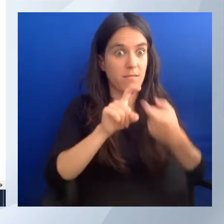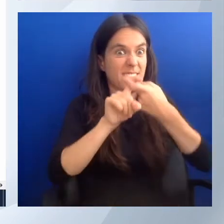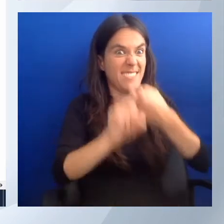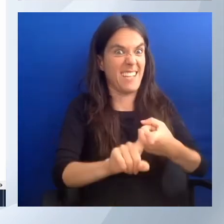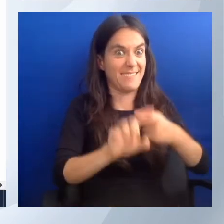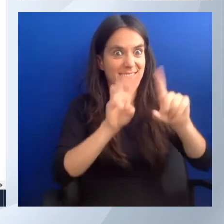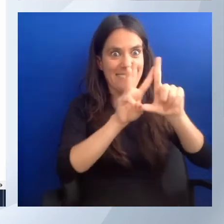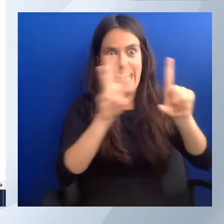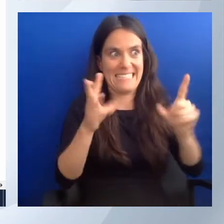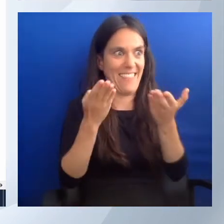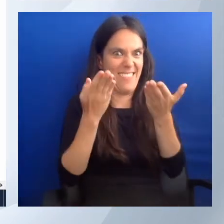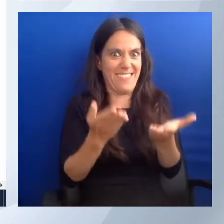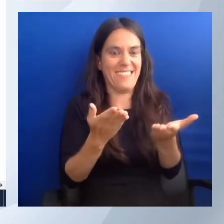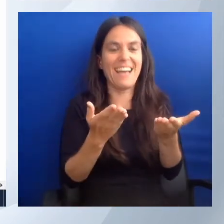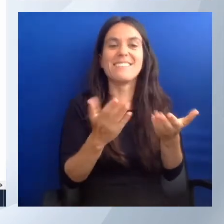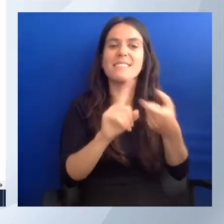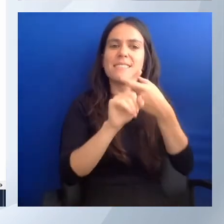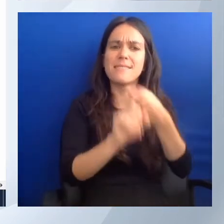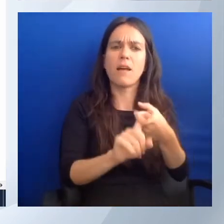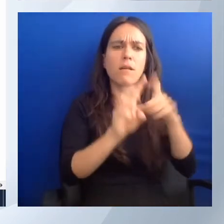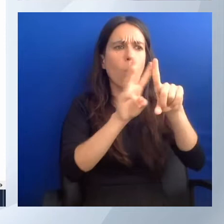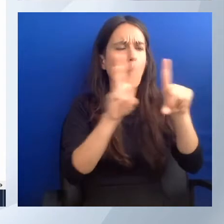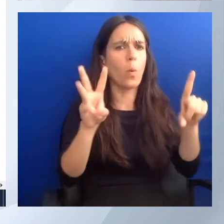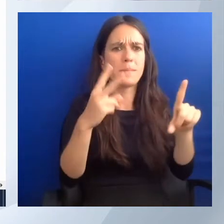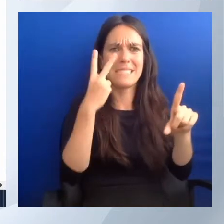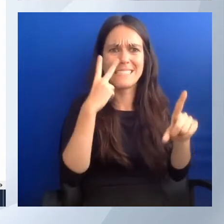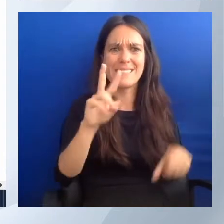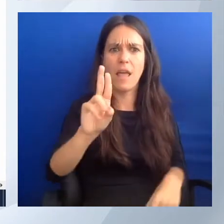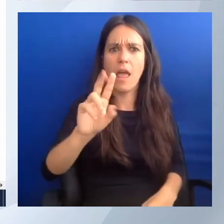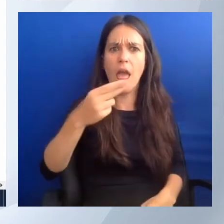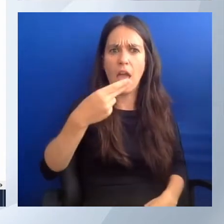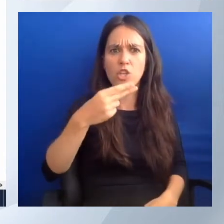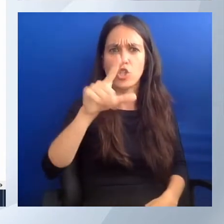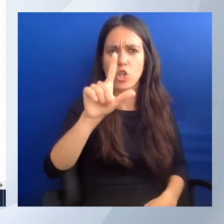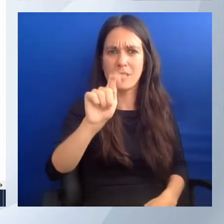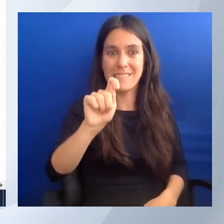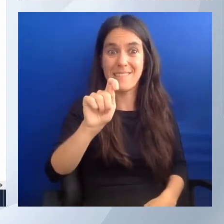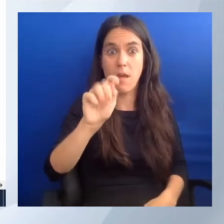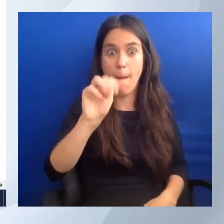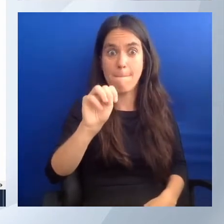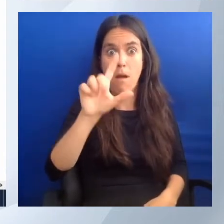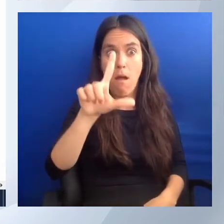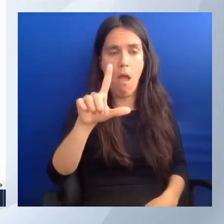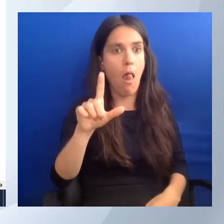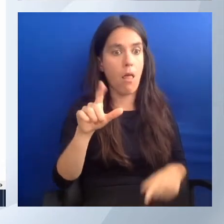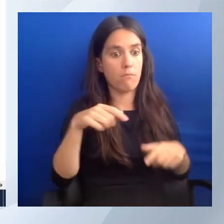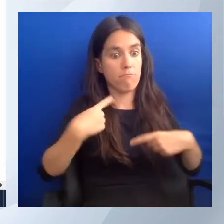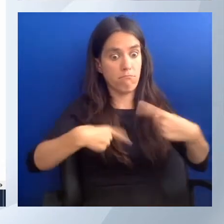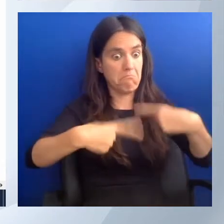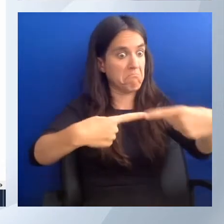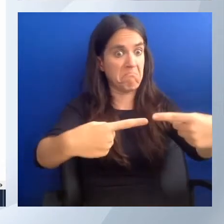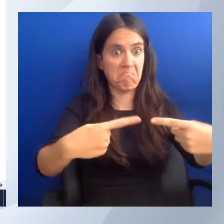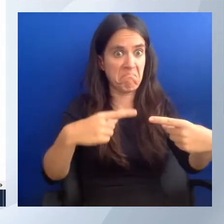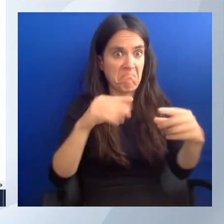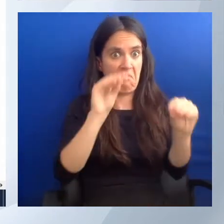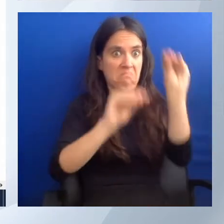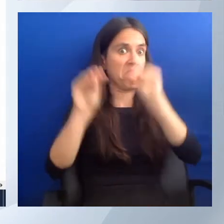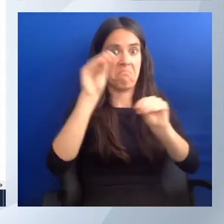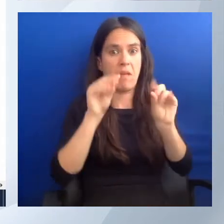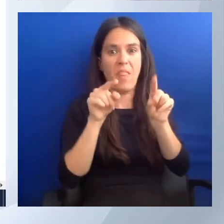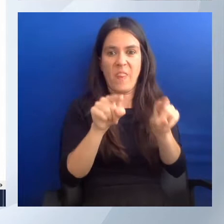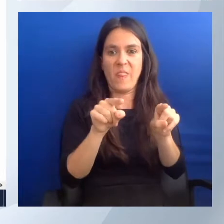that with that static web app, I do have HTML running and everything is there. So what I can also